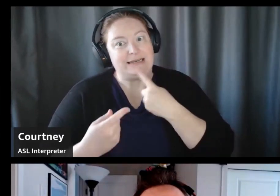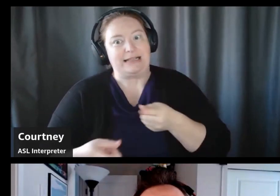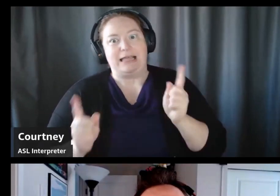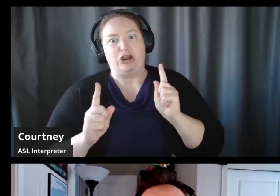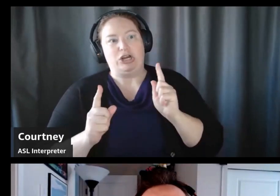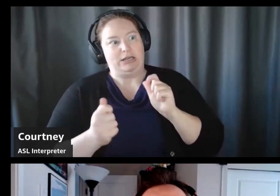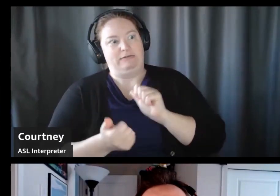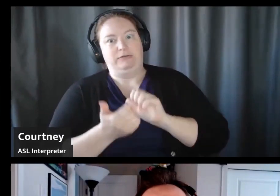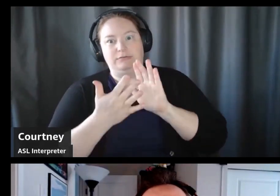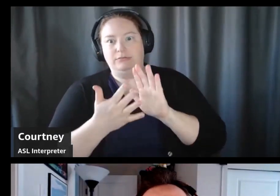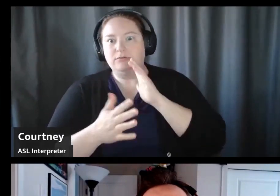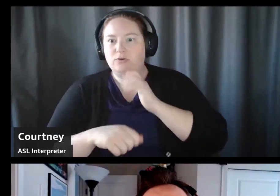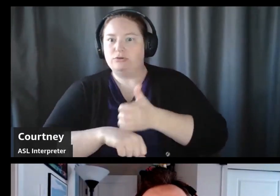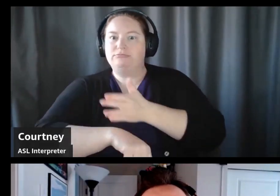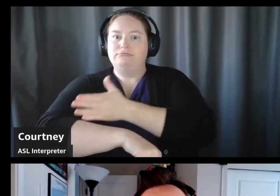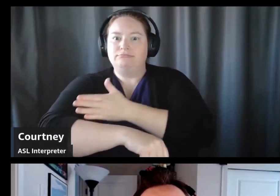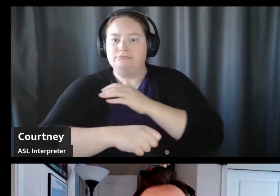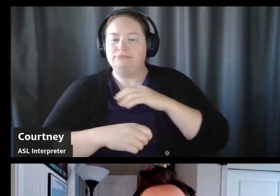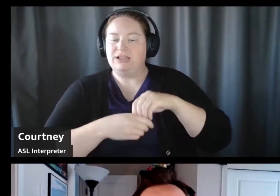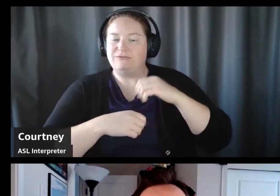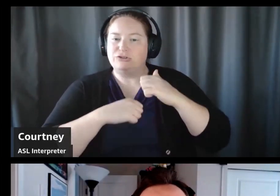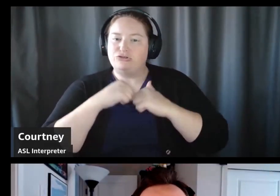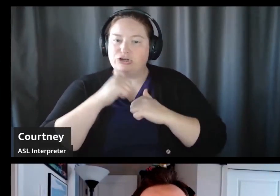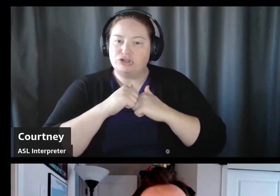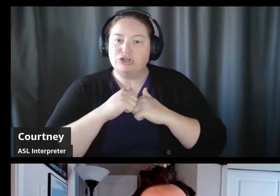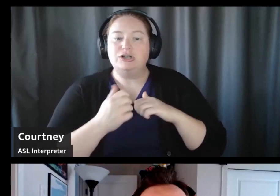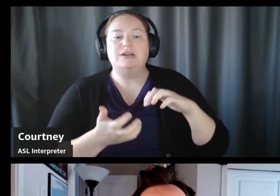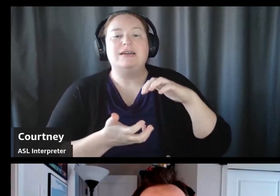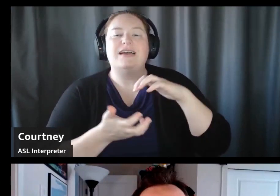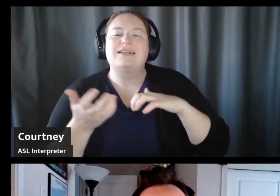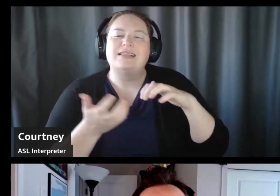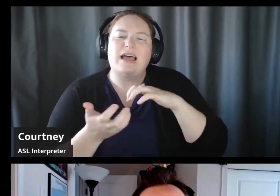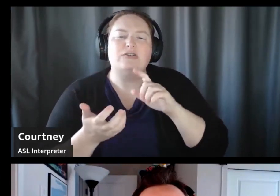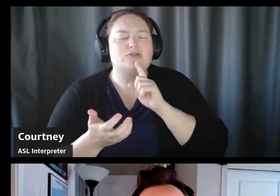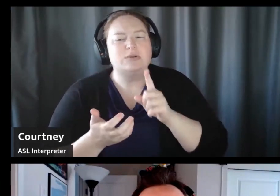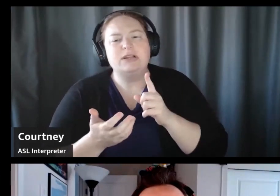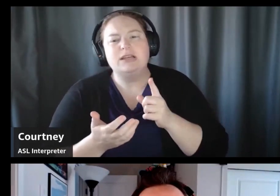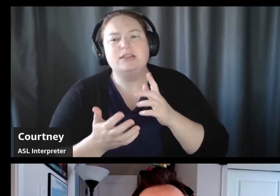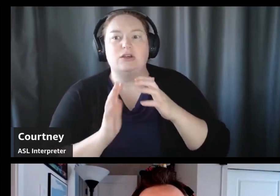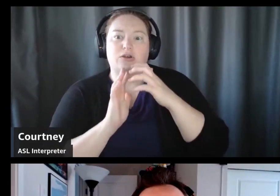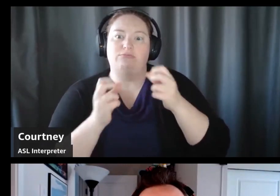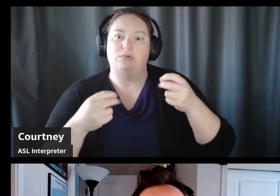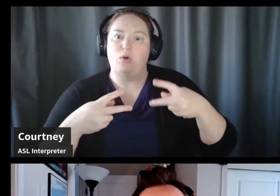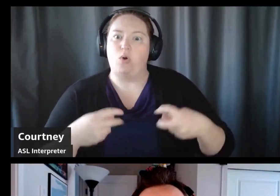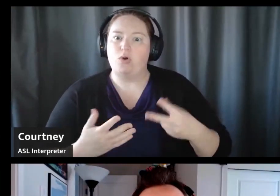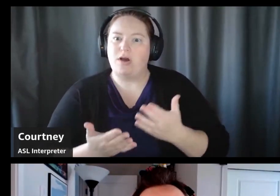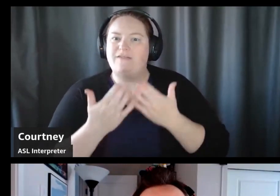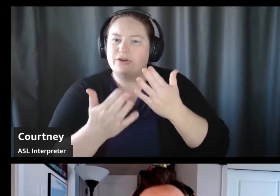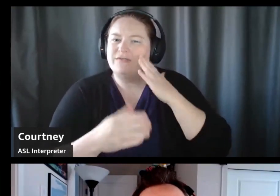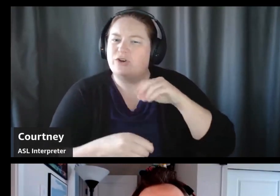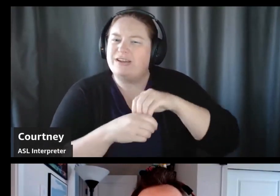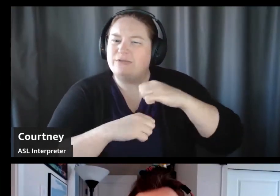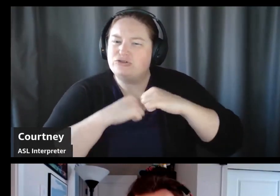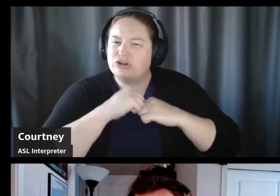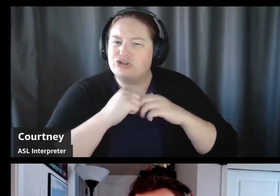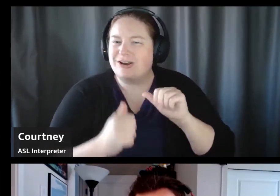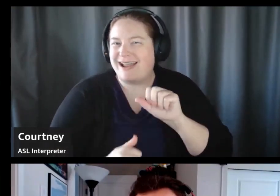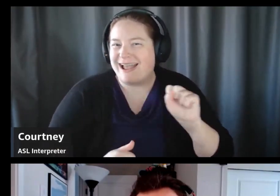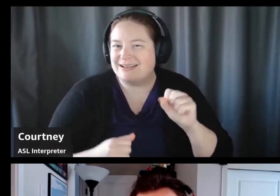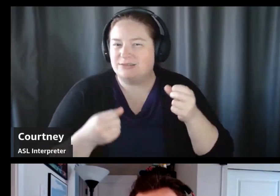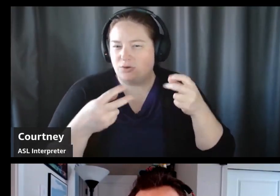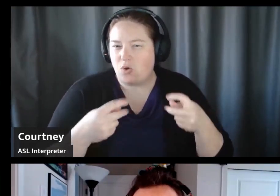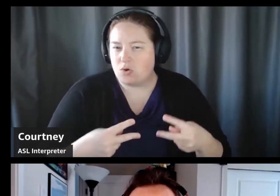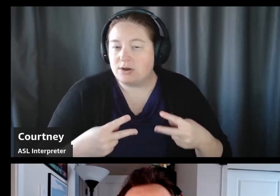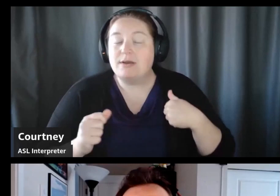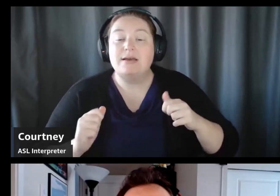right? So CloudFormation is one of the core offerings when it comes to infrastructure as code. And what I mean by that is, as a customer,